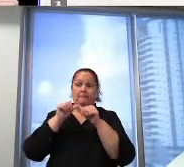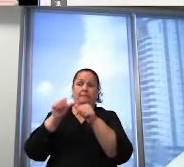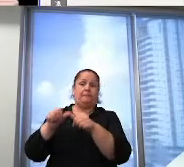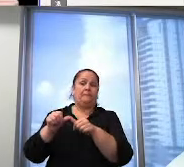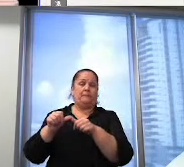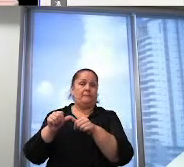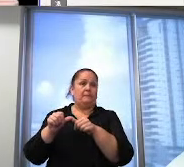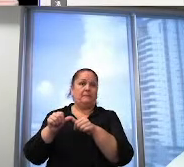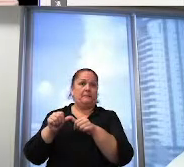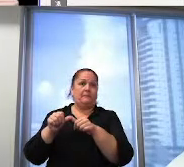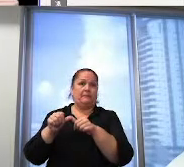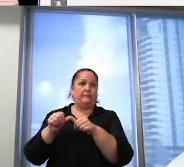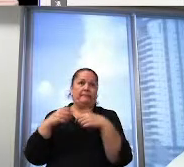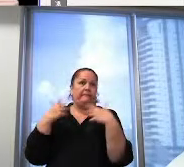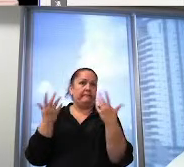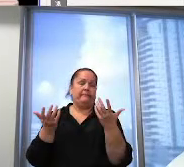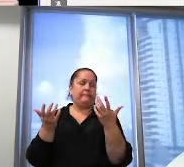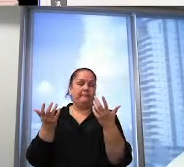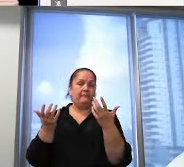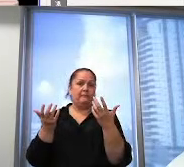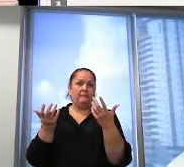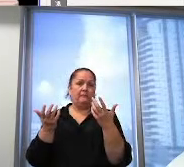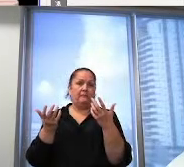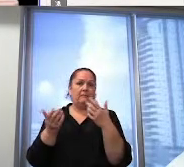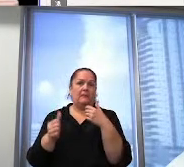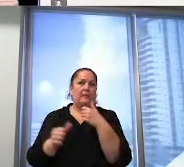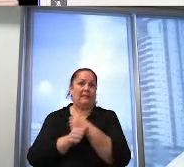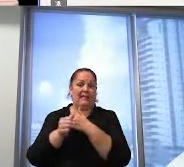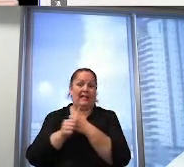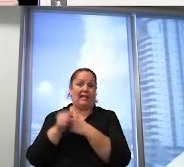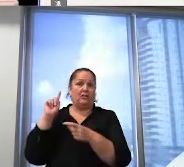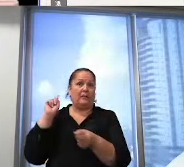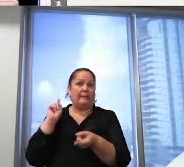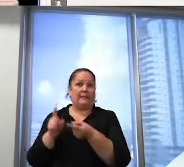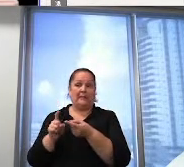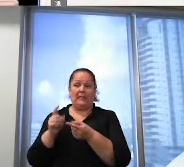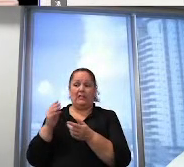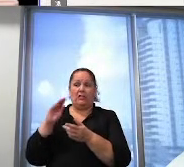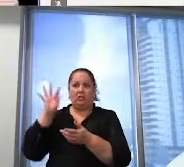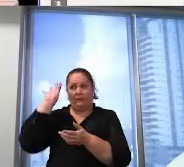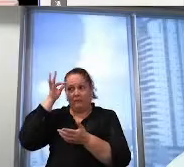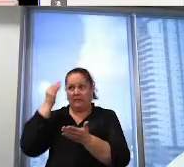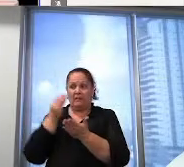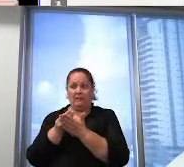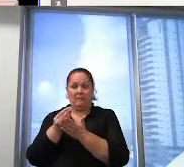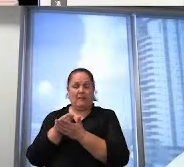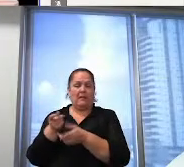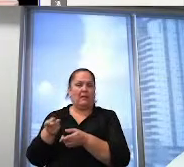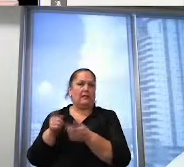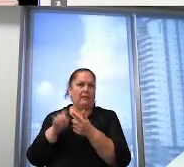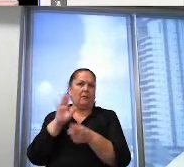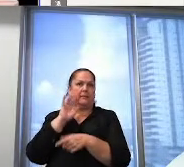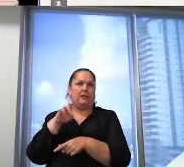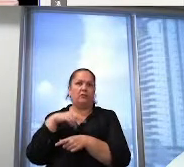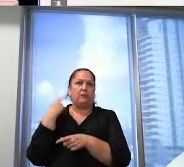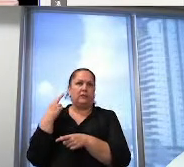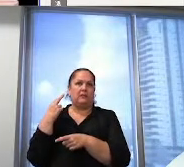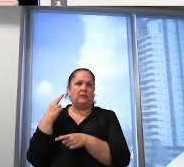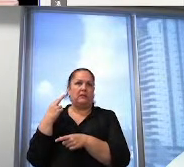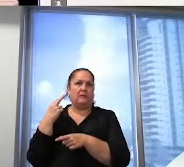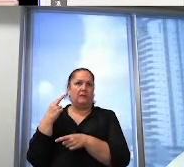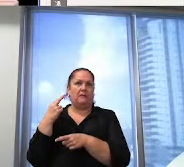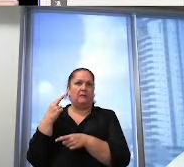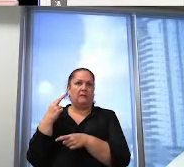that maintenance and maintain the system afterwards, we put those hazard mitigation, federal funding dollars at